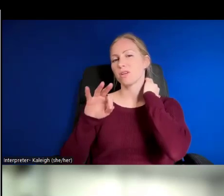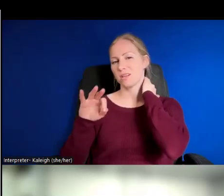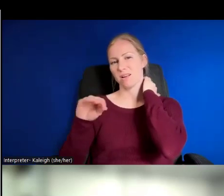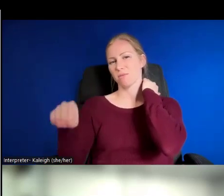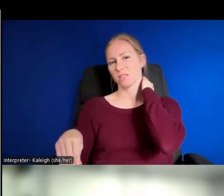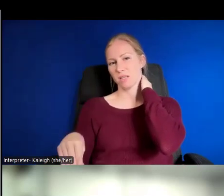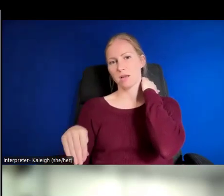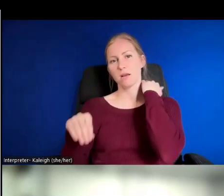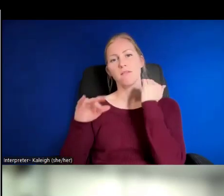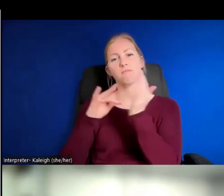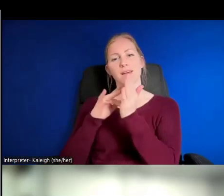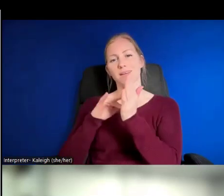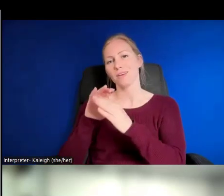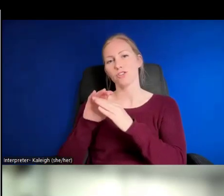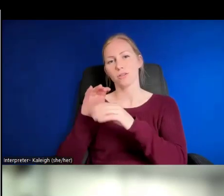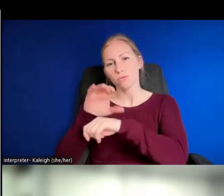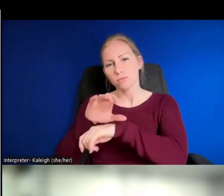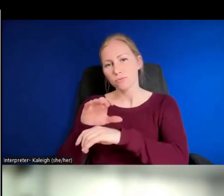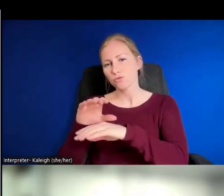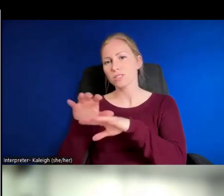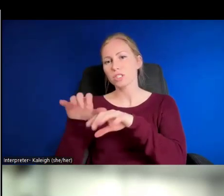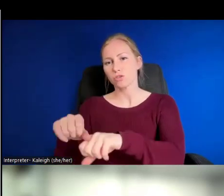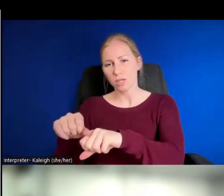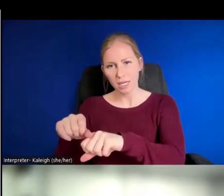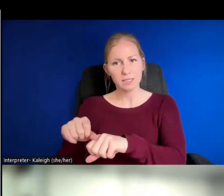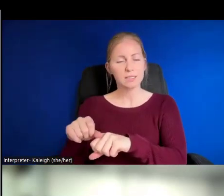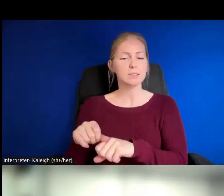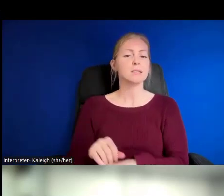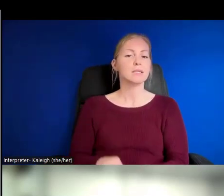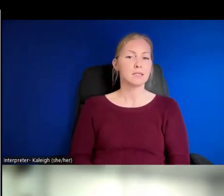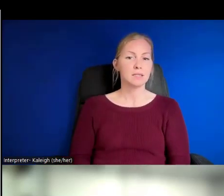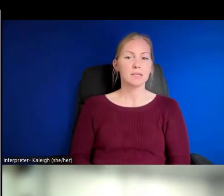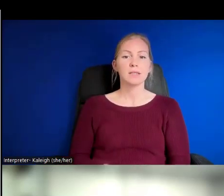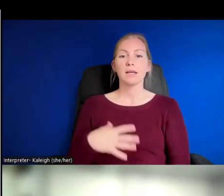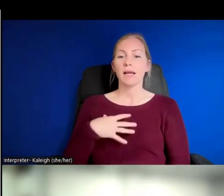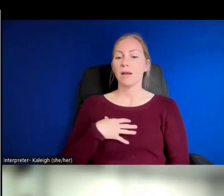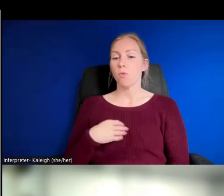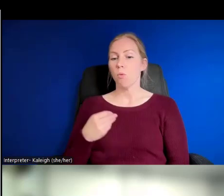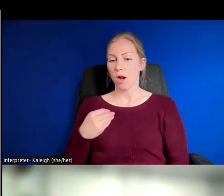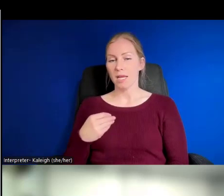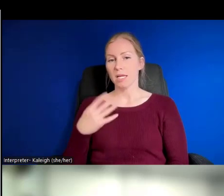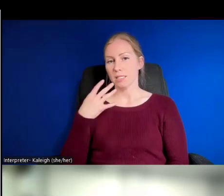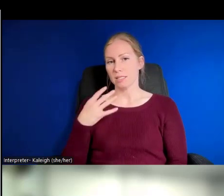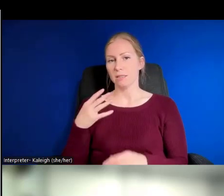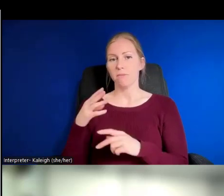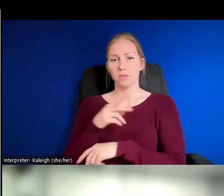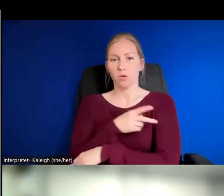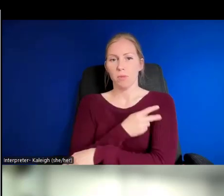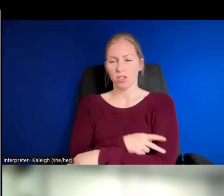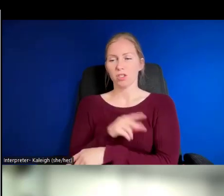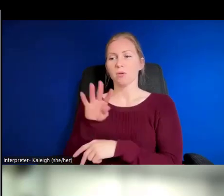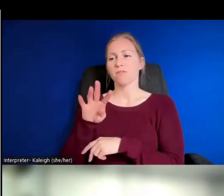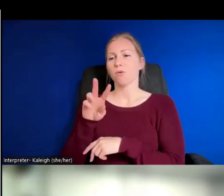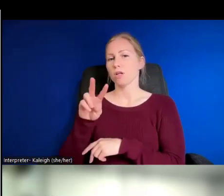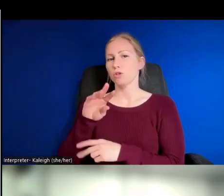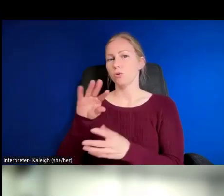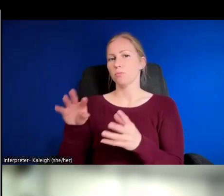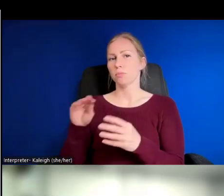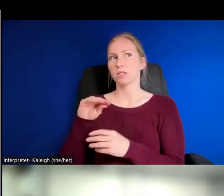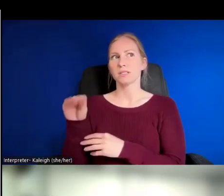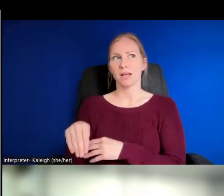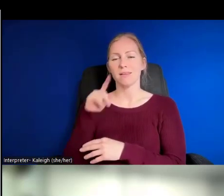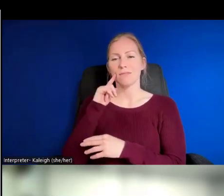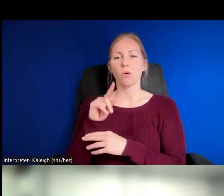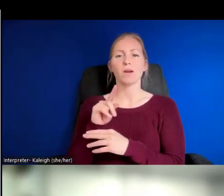medication restraint administrations at Bridgewater. And white patients made up 42% of the unique patients that